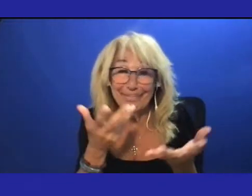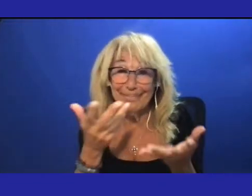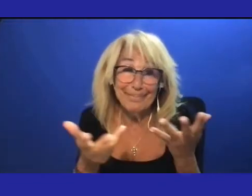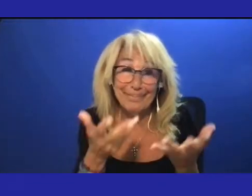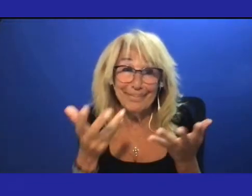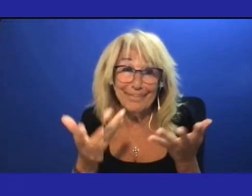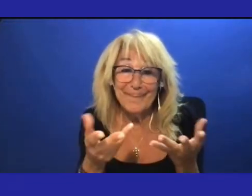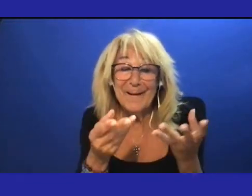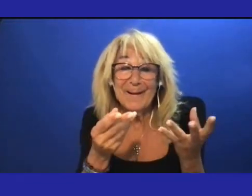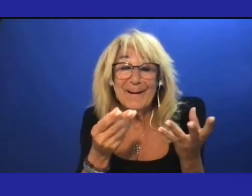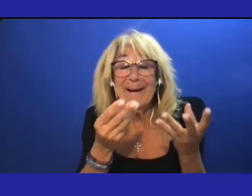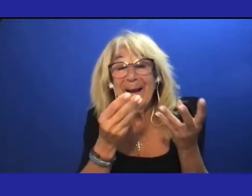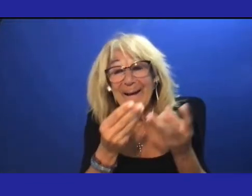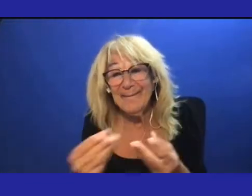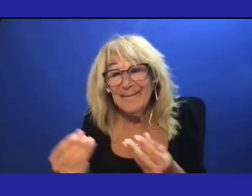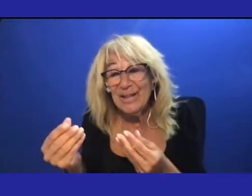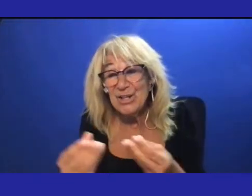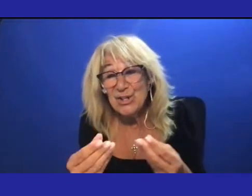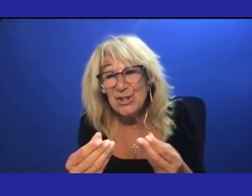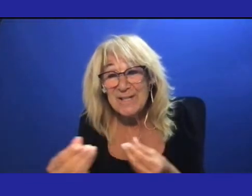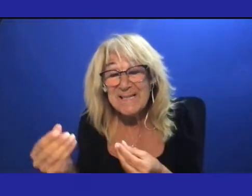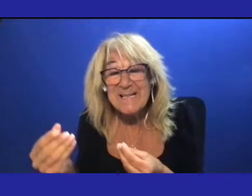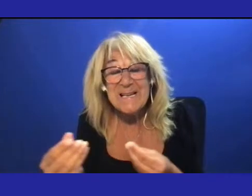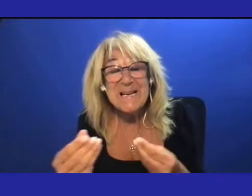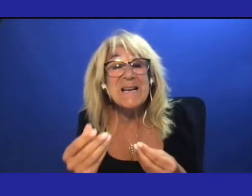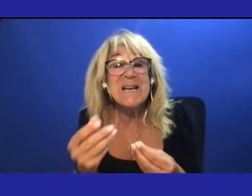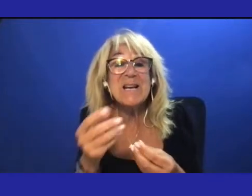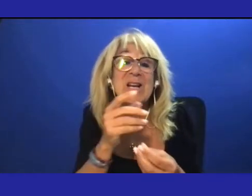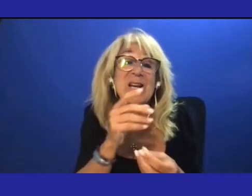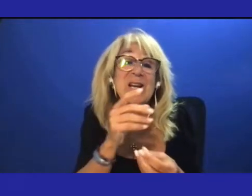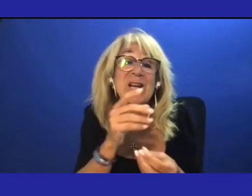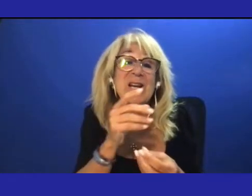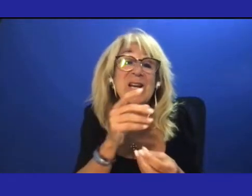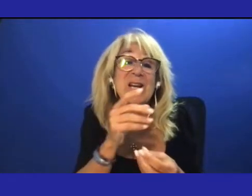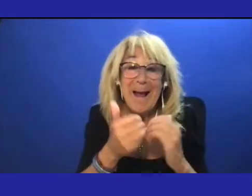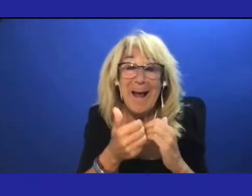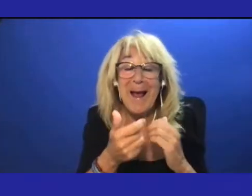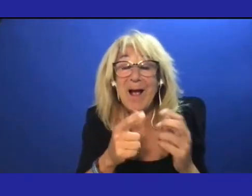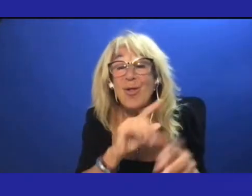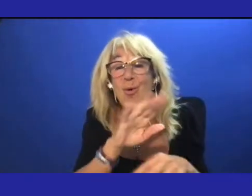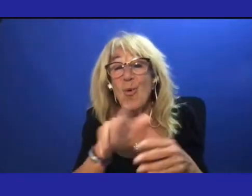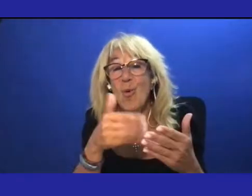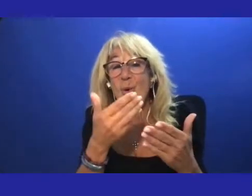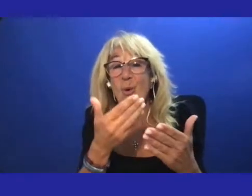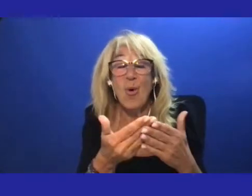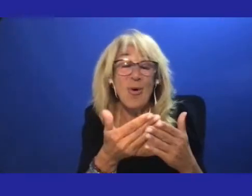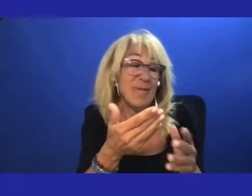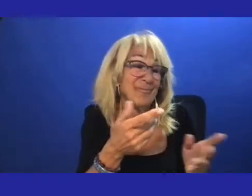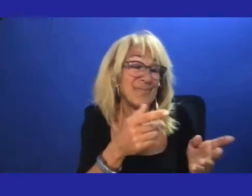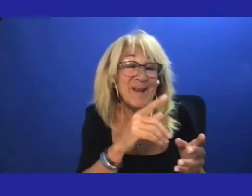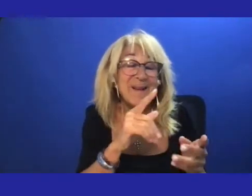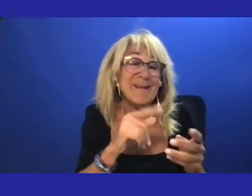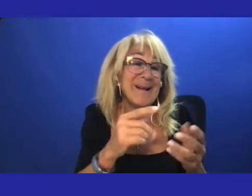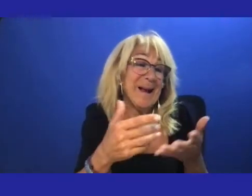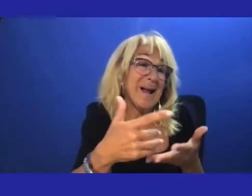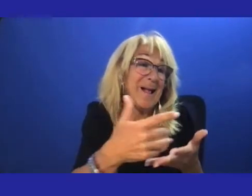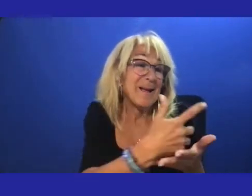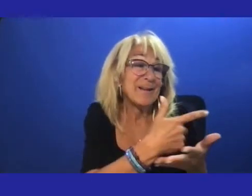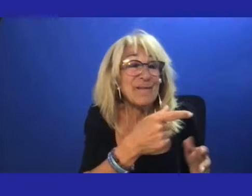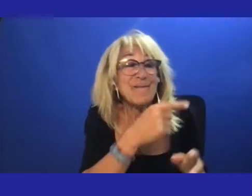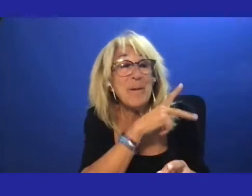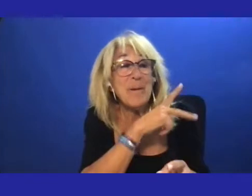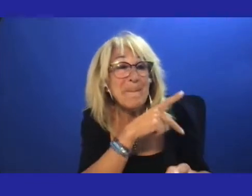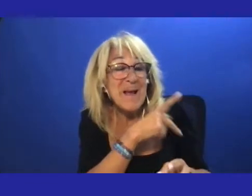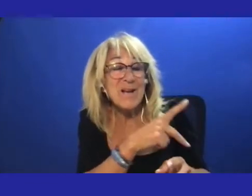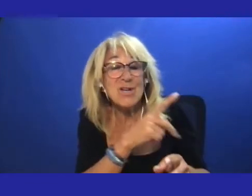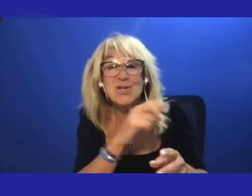efficiency or consistency with which those fields are populated, either by patients themselves or by workforce members when we're